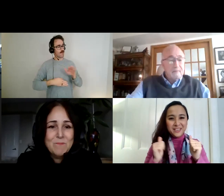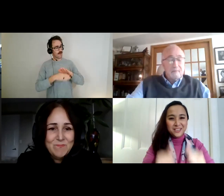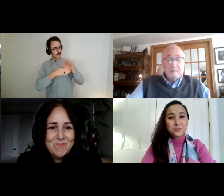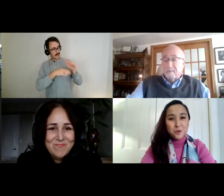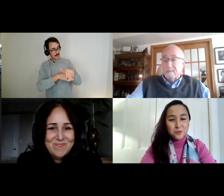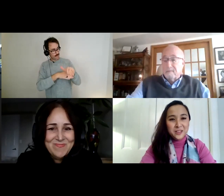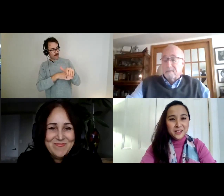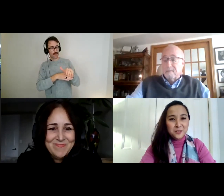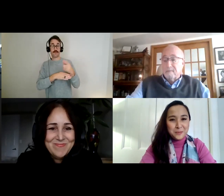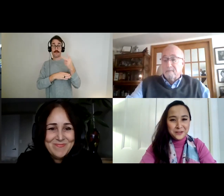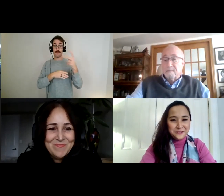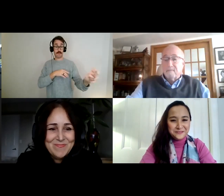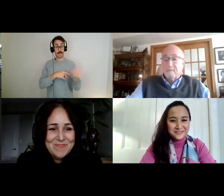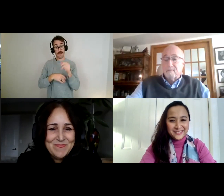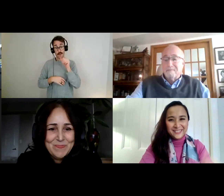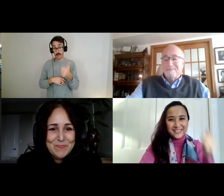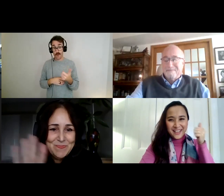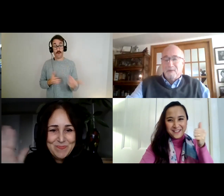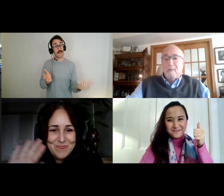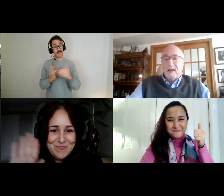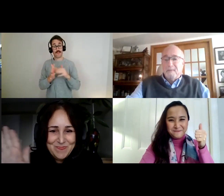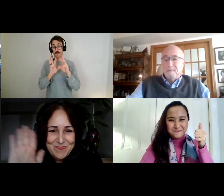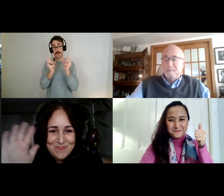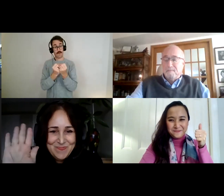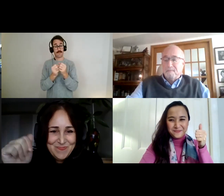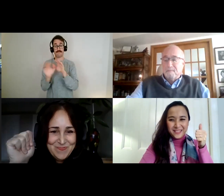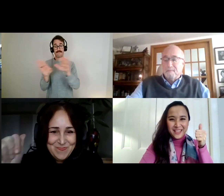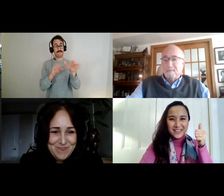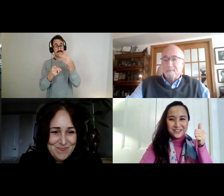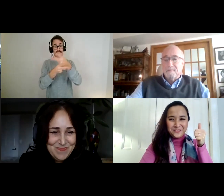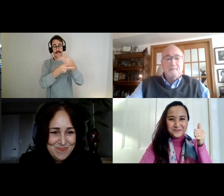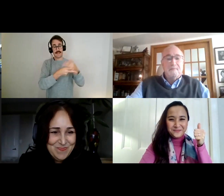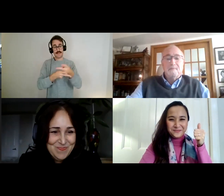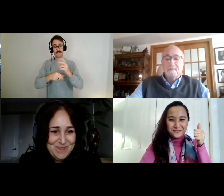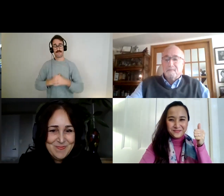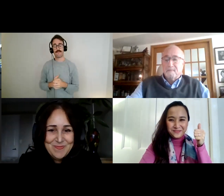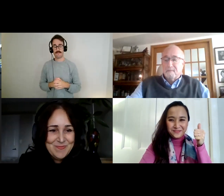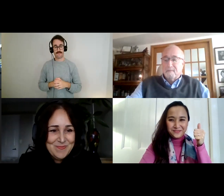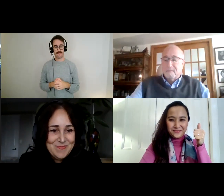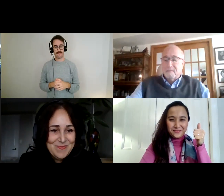be back again tomorrow with another webinar. Excellent. Thanks, everyone. Thank you.